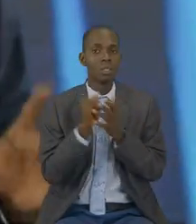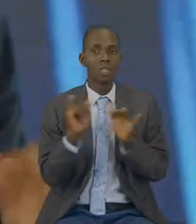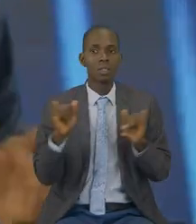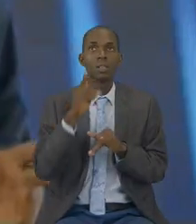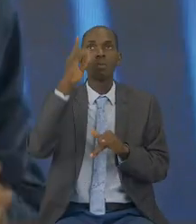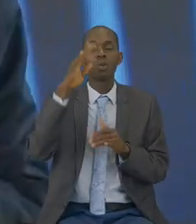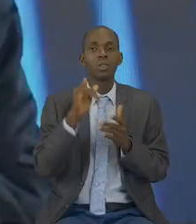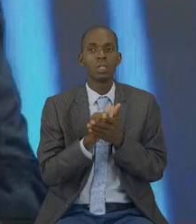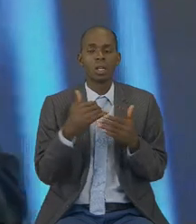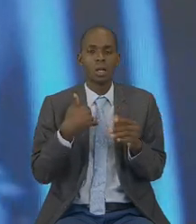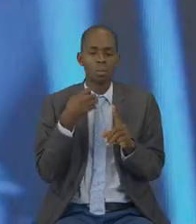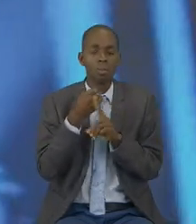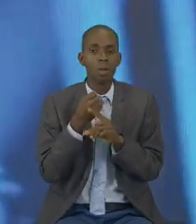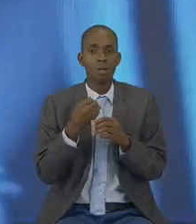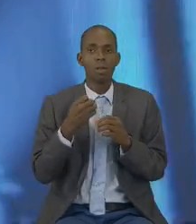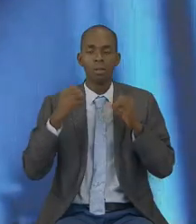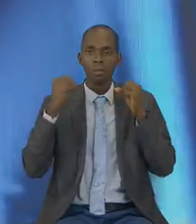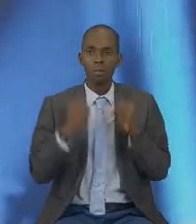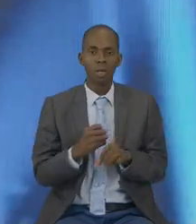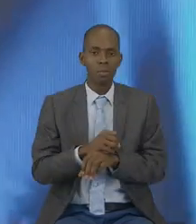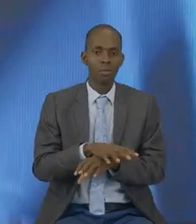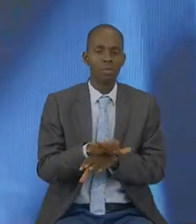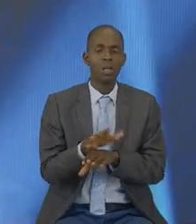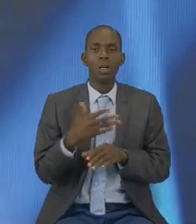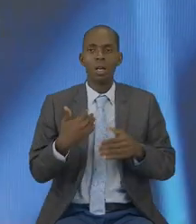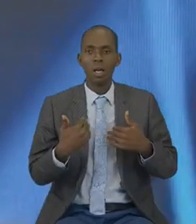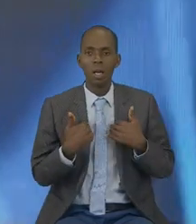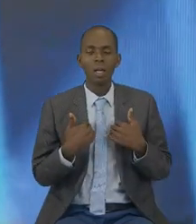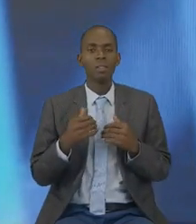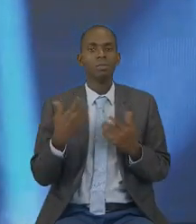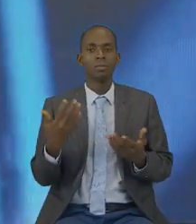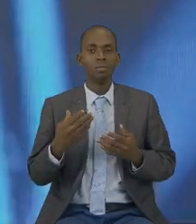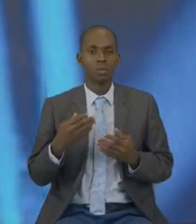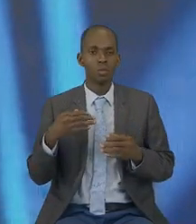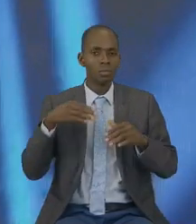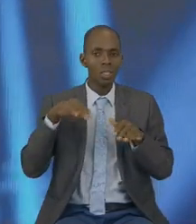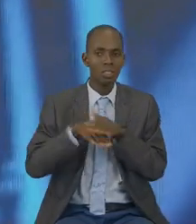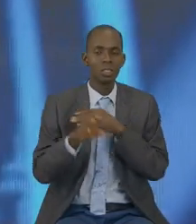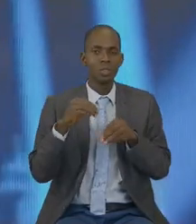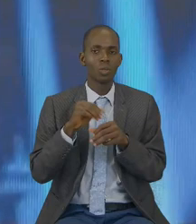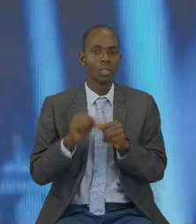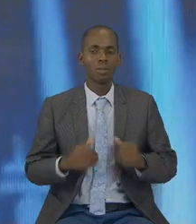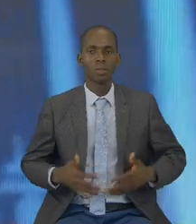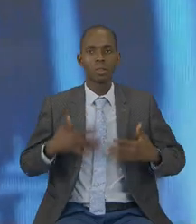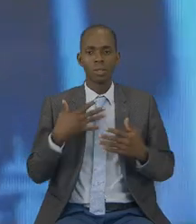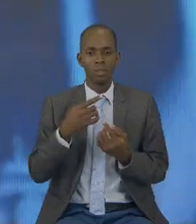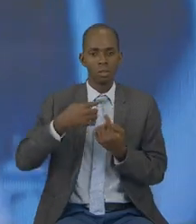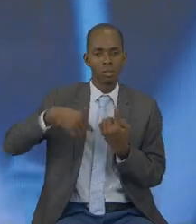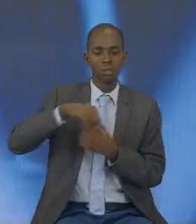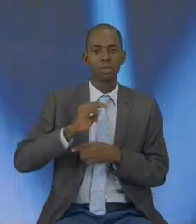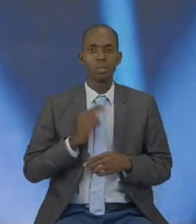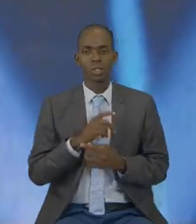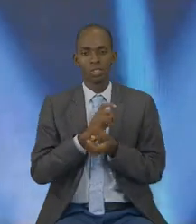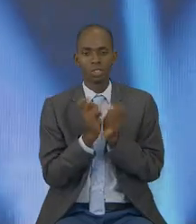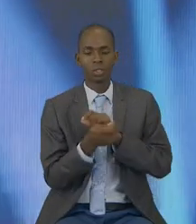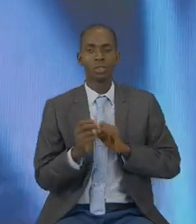that has power, and that has penetration in every life, that he turns us around, he changes us,